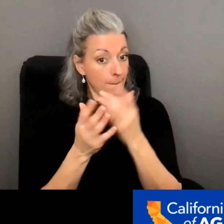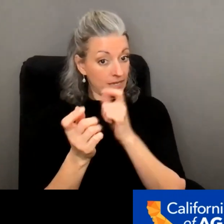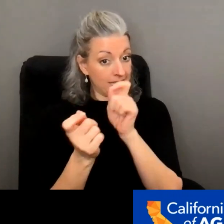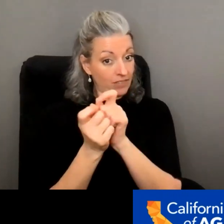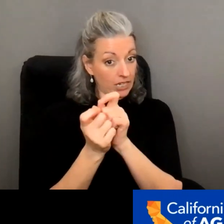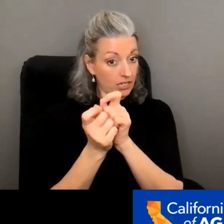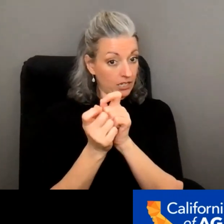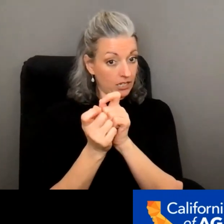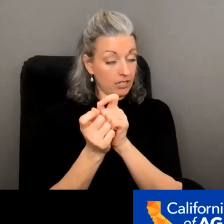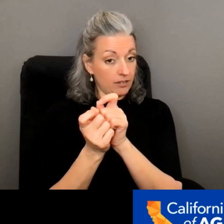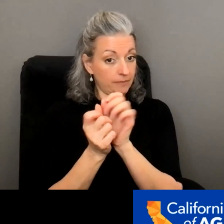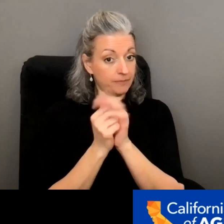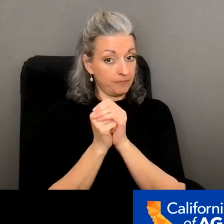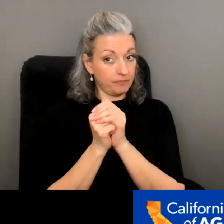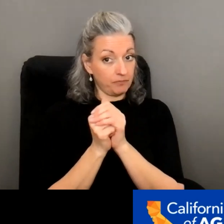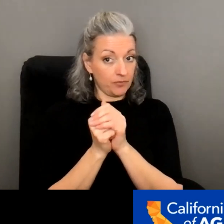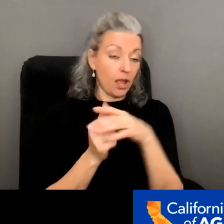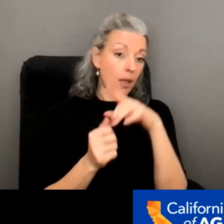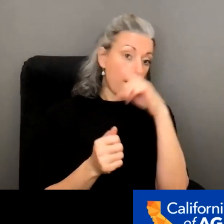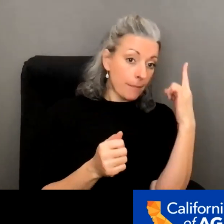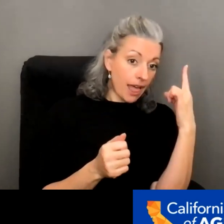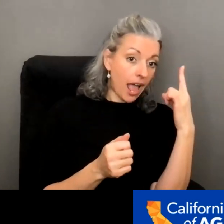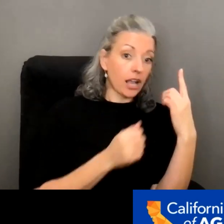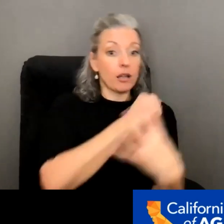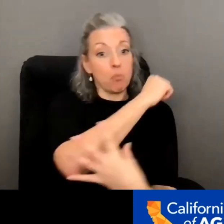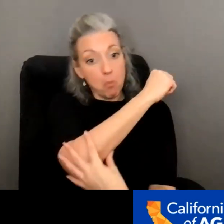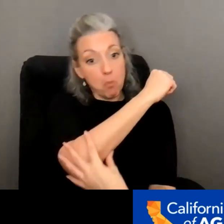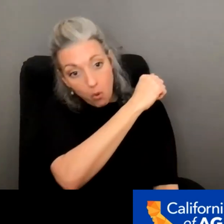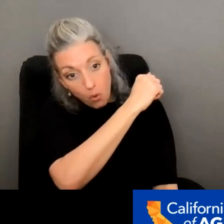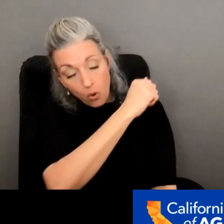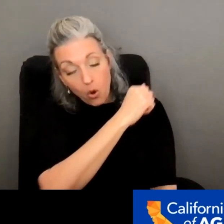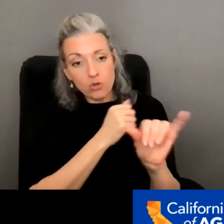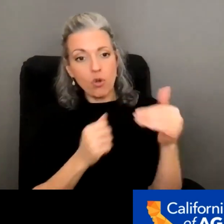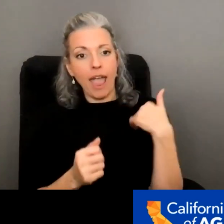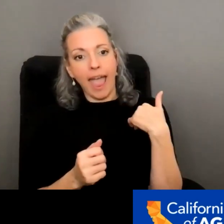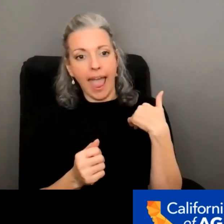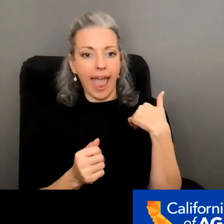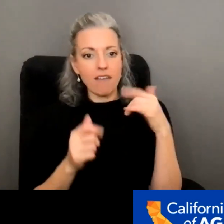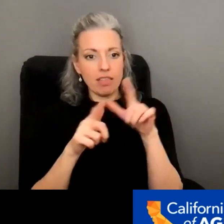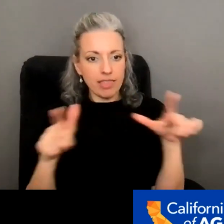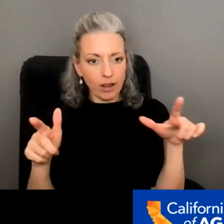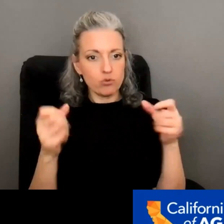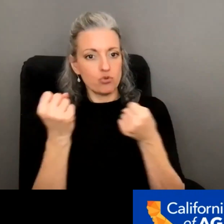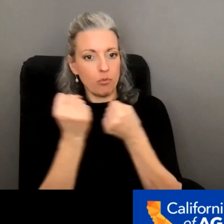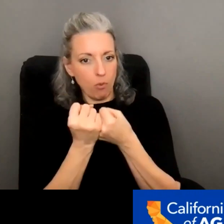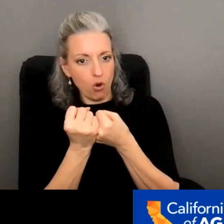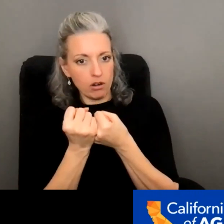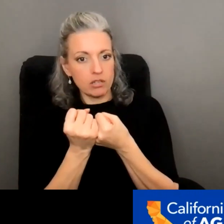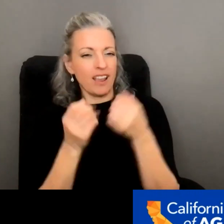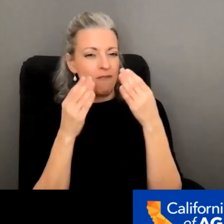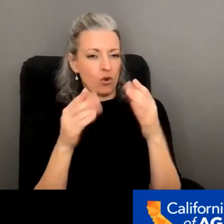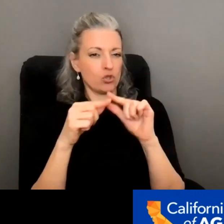So Black, low income. We also have linguistic support, so we can do some focus